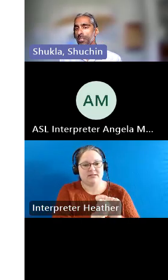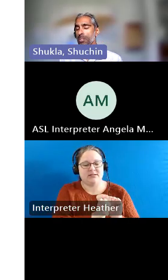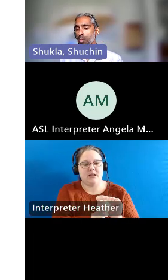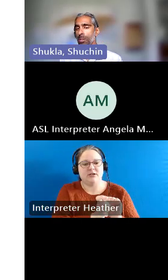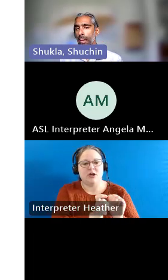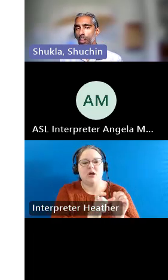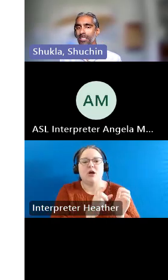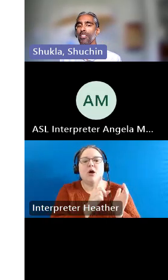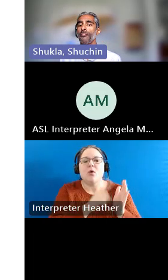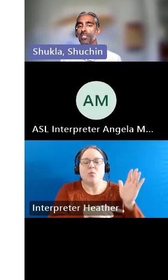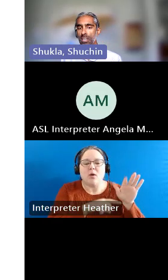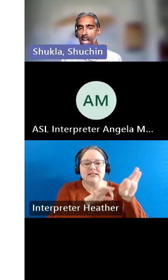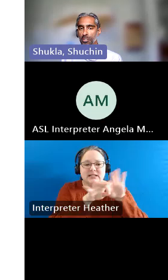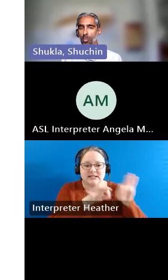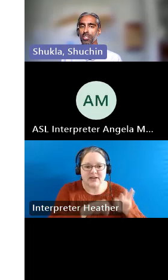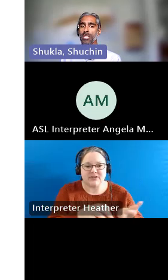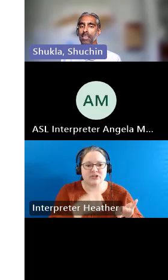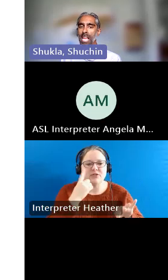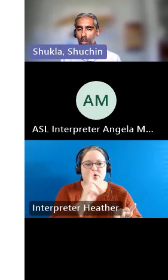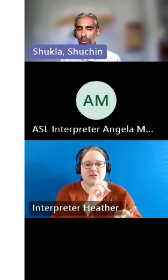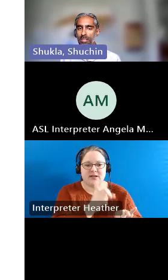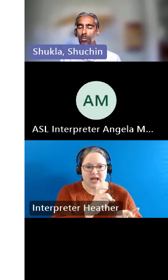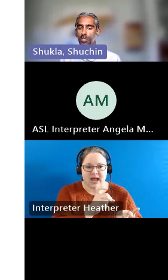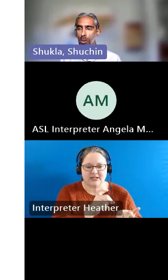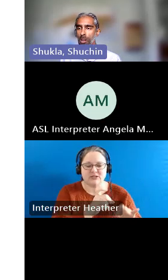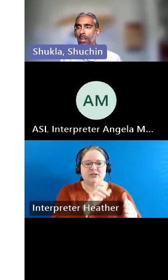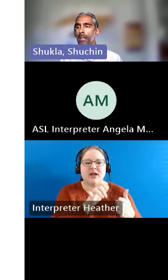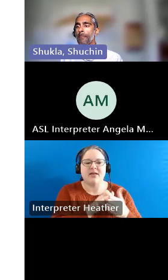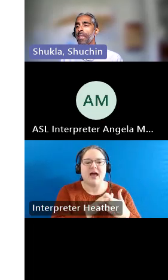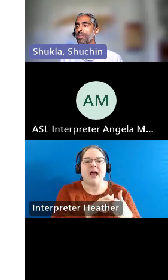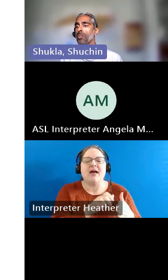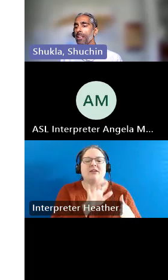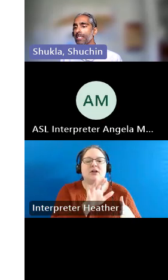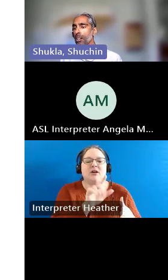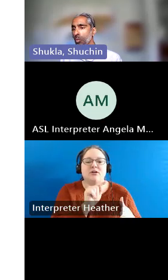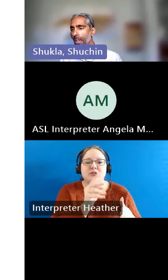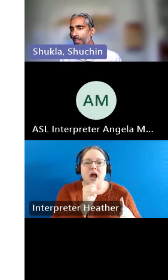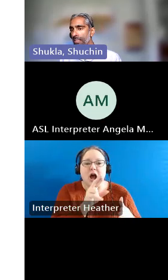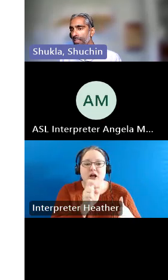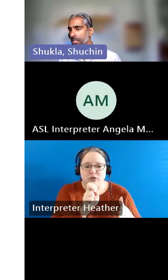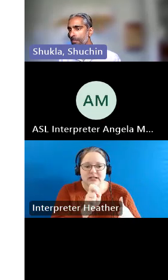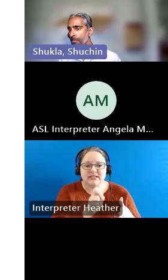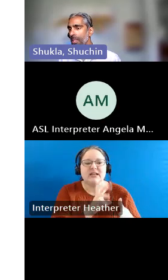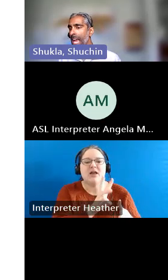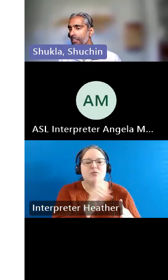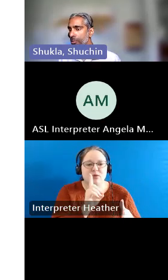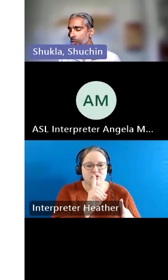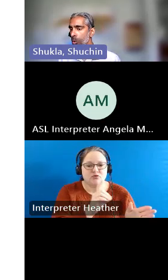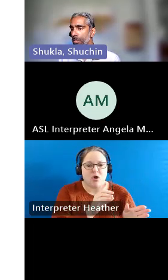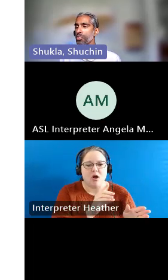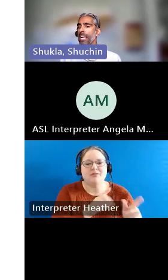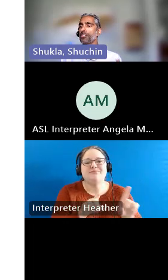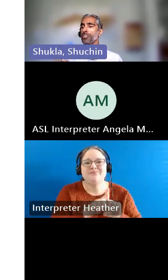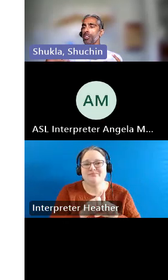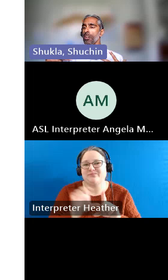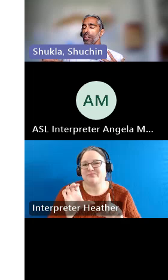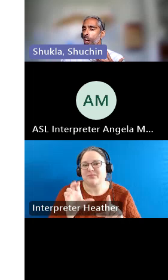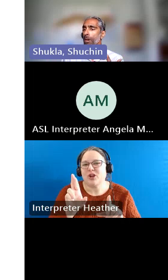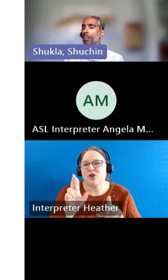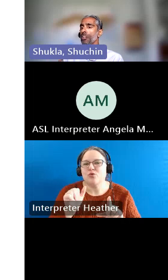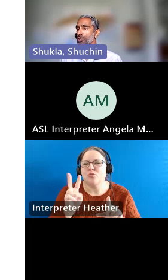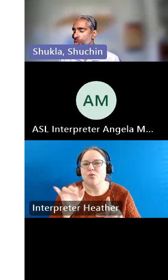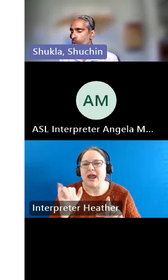of a substance use disorder diagnosis, the physiologic, which is that tolerance and withdrawal, as well as the cravings, which is the lack of control. It's